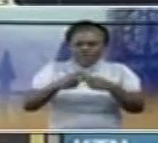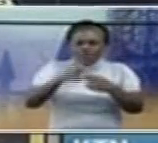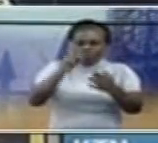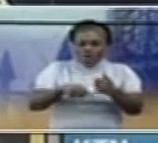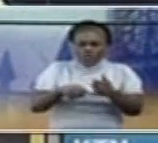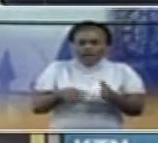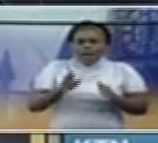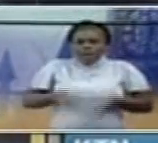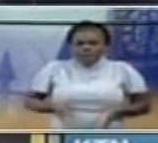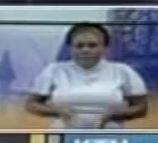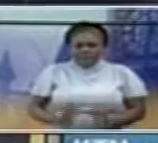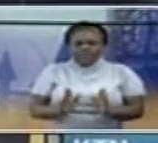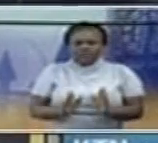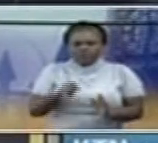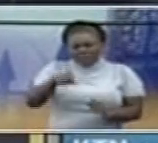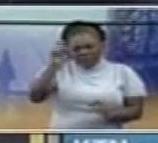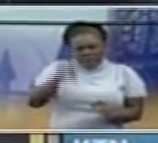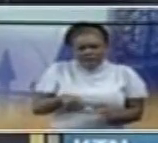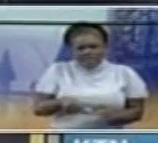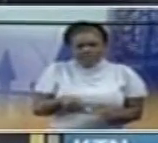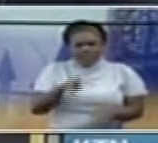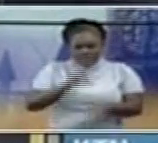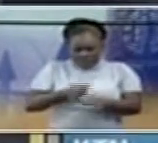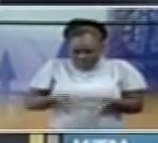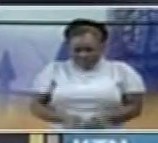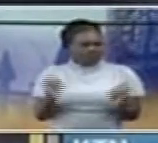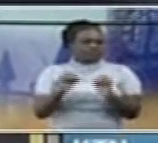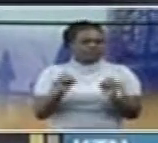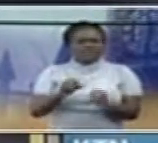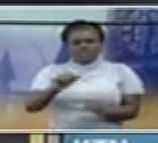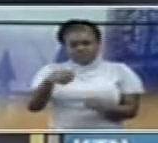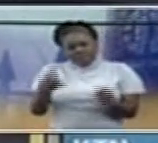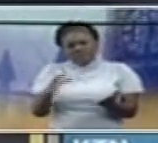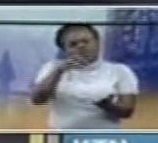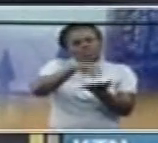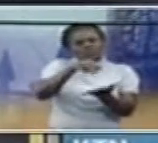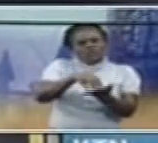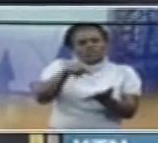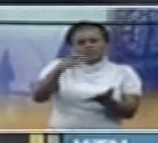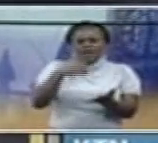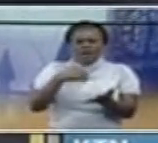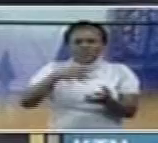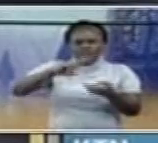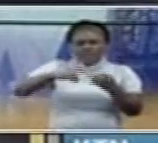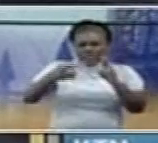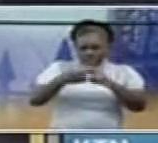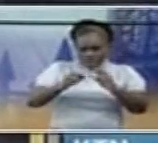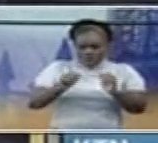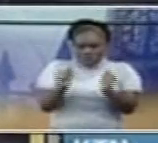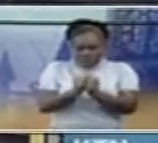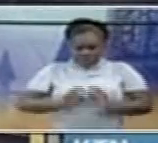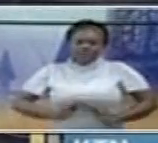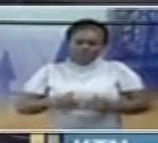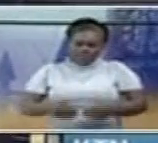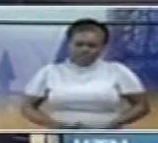mortality. It doesn't necessarily mean that she has to die while delivering. It could be a condition she had, which is aggravated by her pregnancy, or